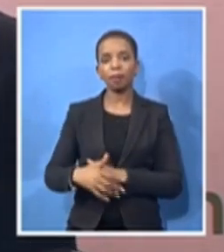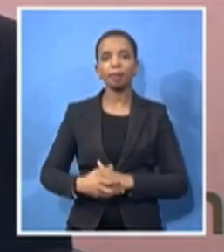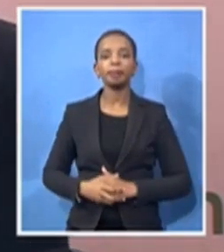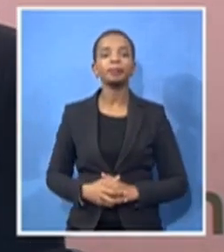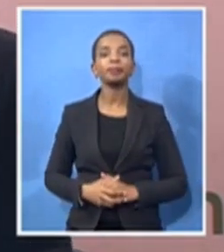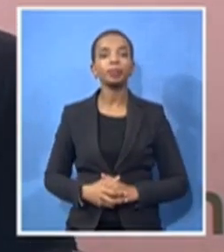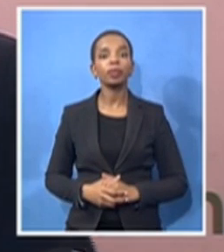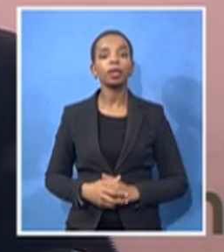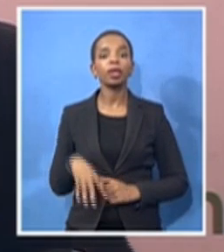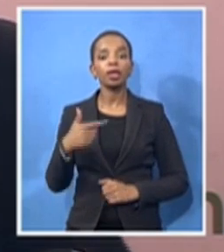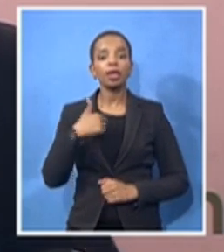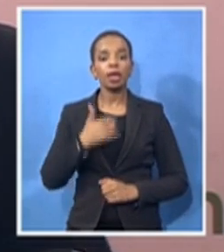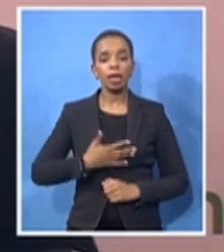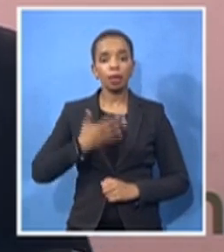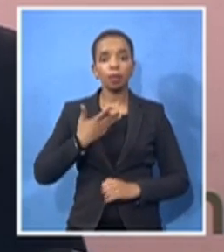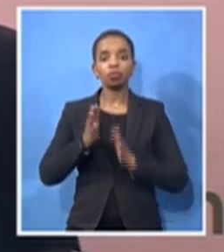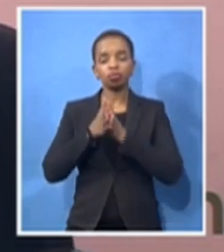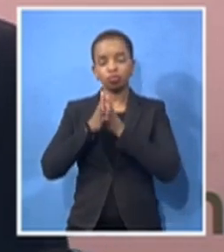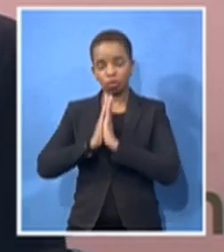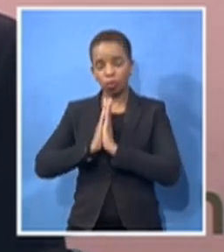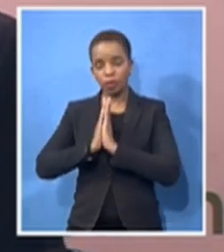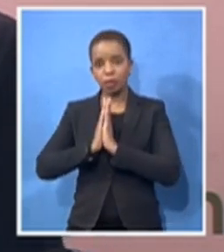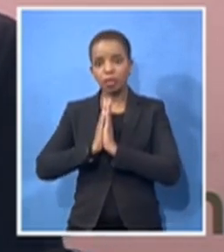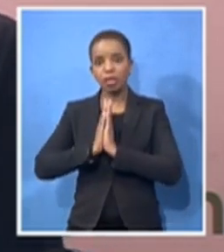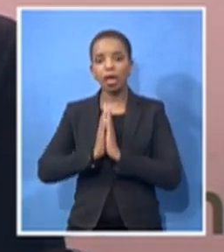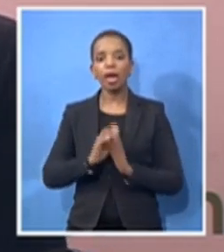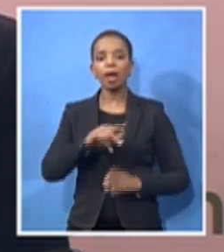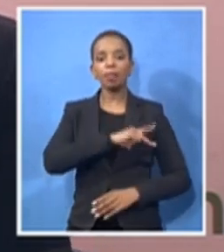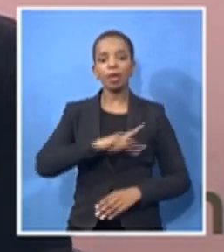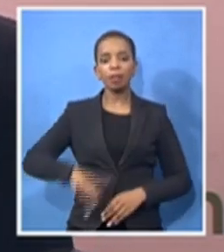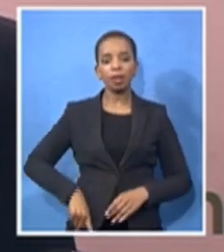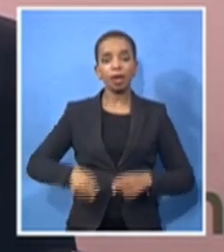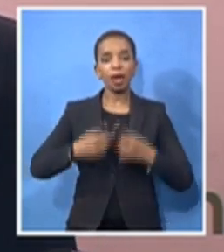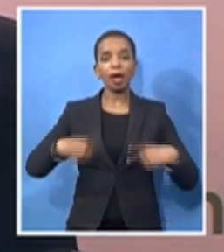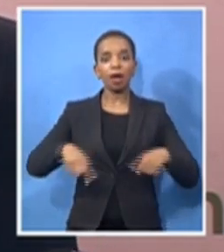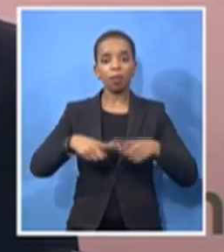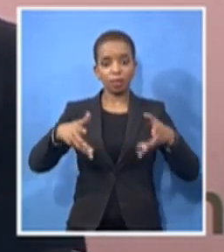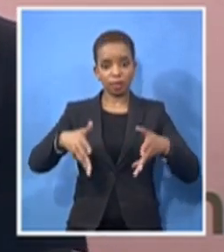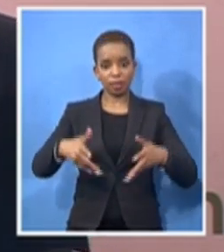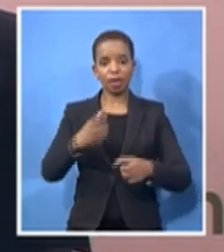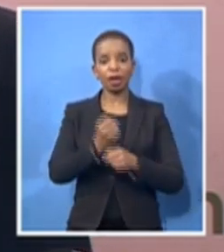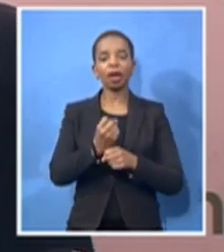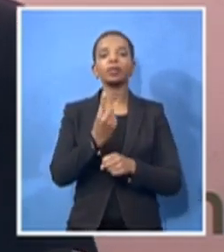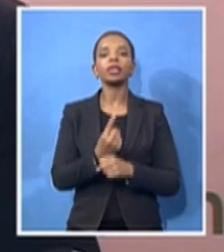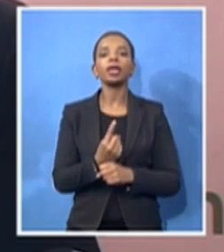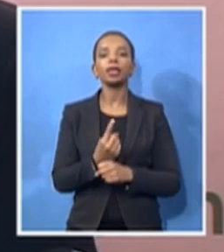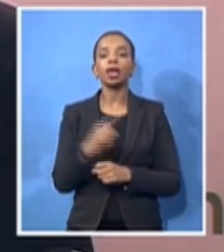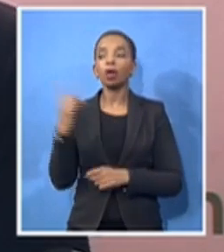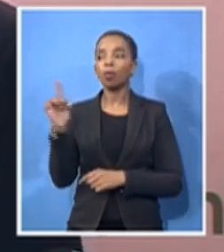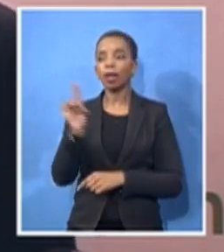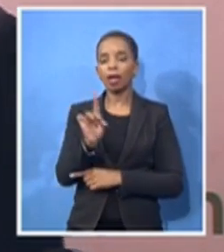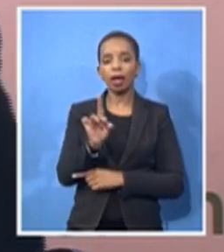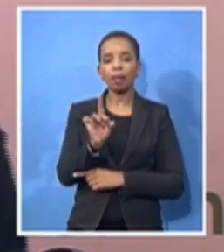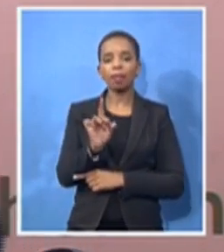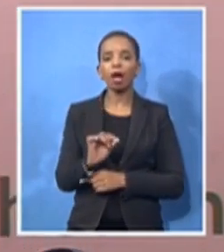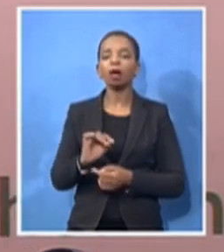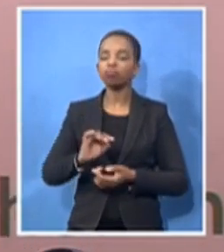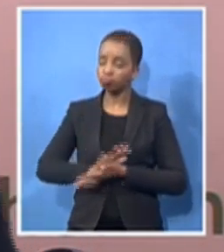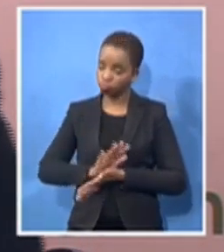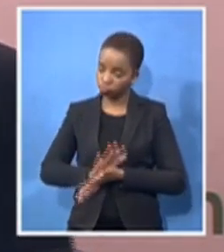Premier of Gauteng to come and give words of appreciation. Premier David Makhura.